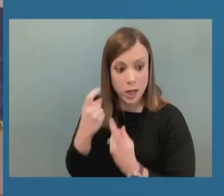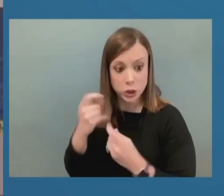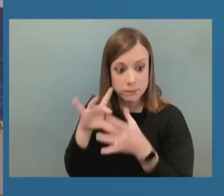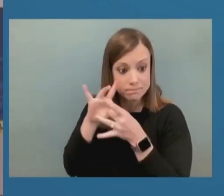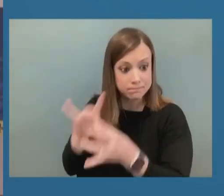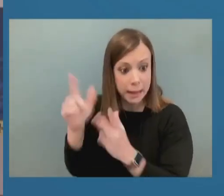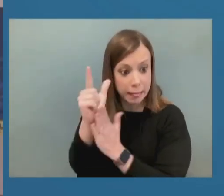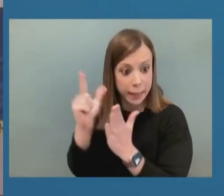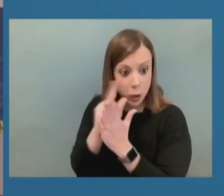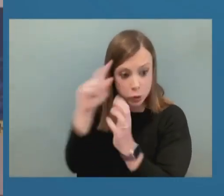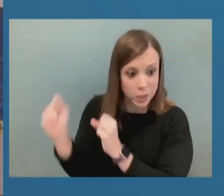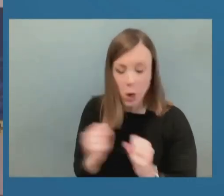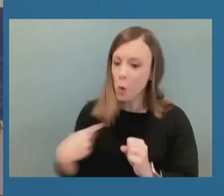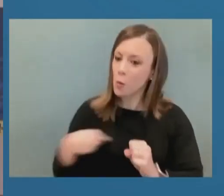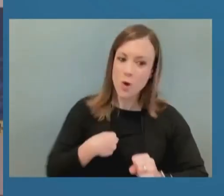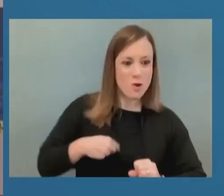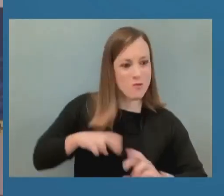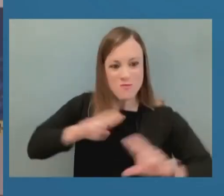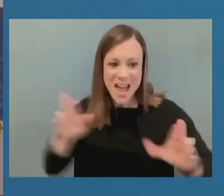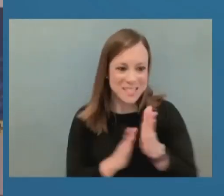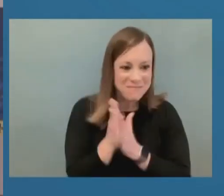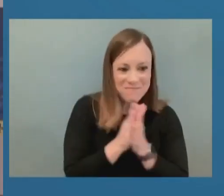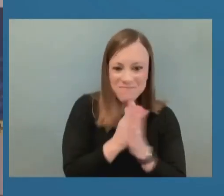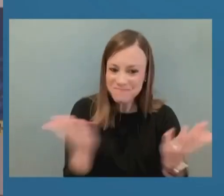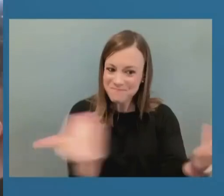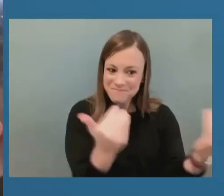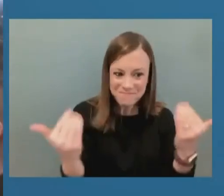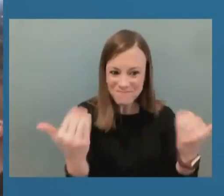we're fired up, ready to go. What do you got?